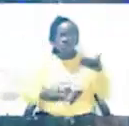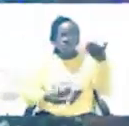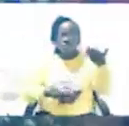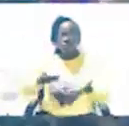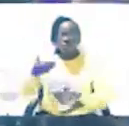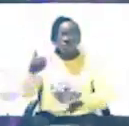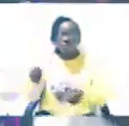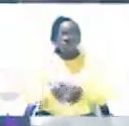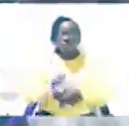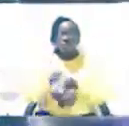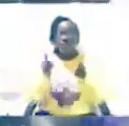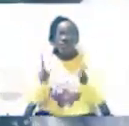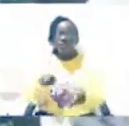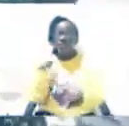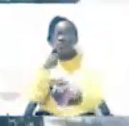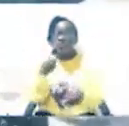him